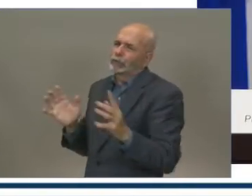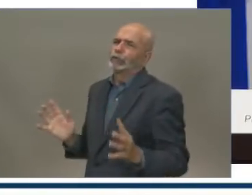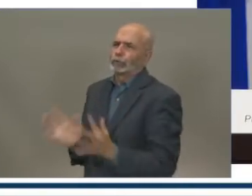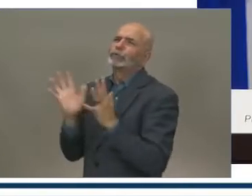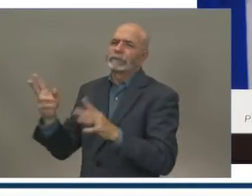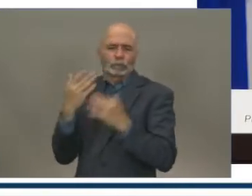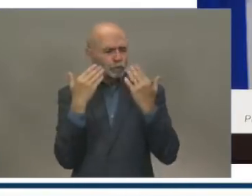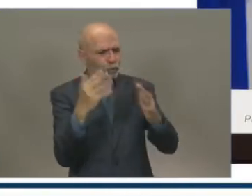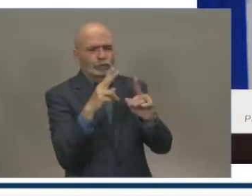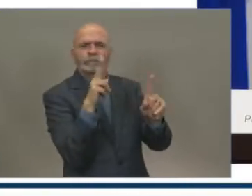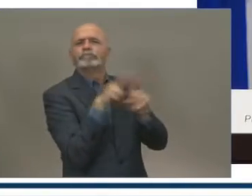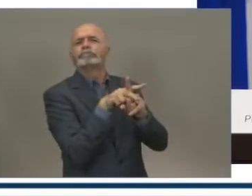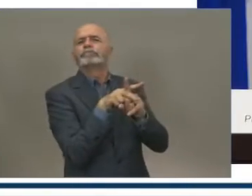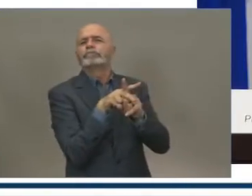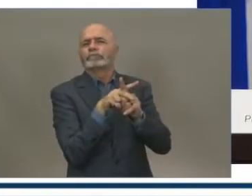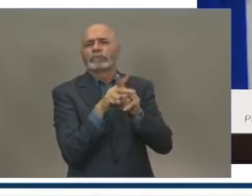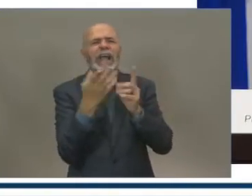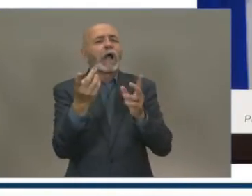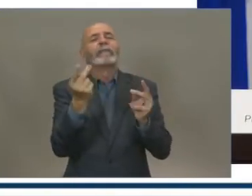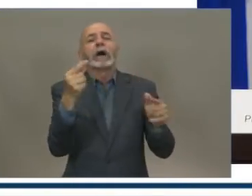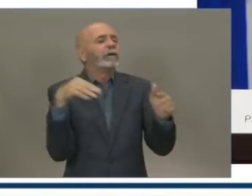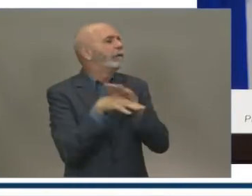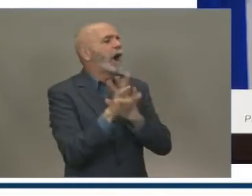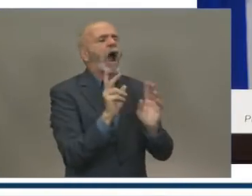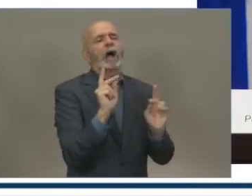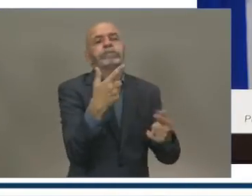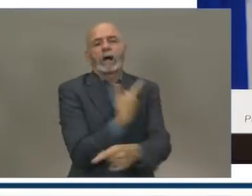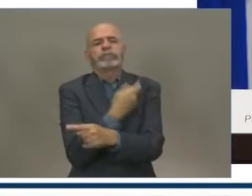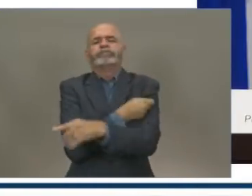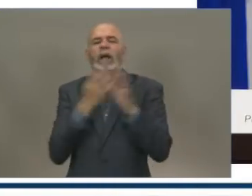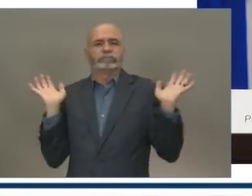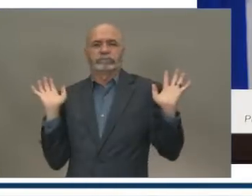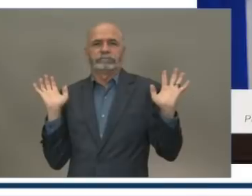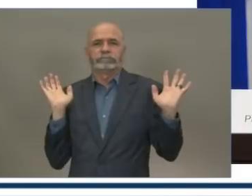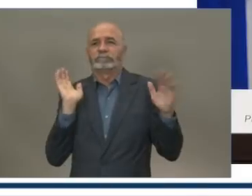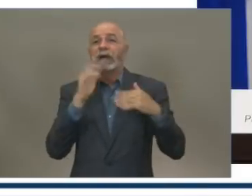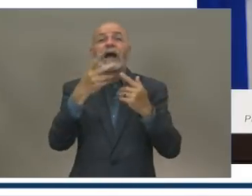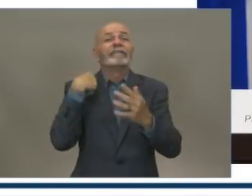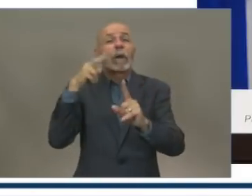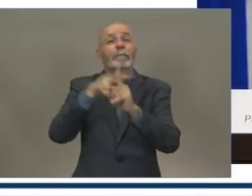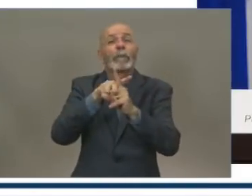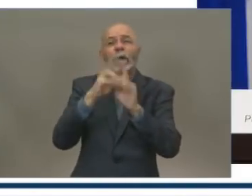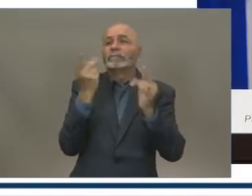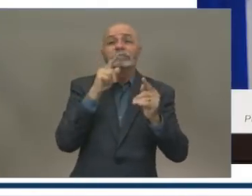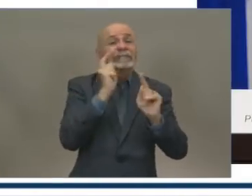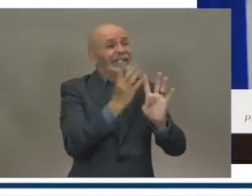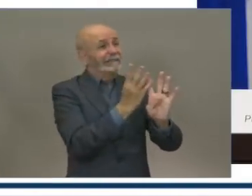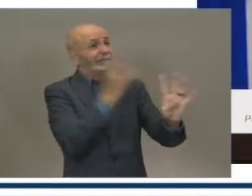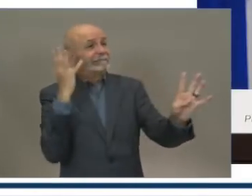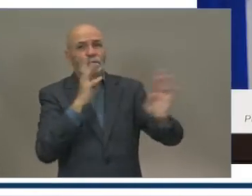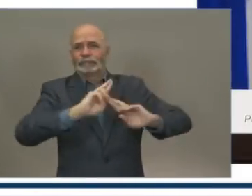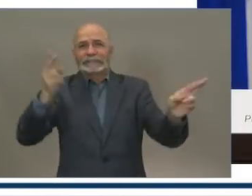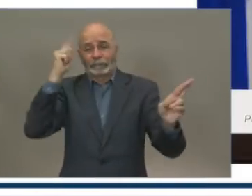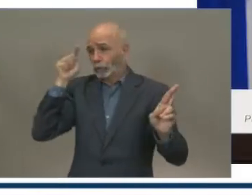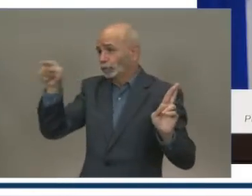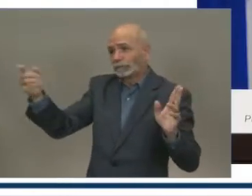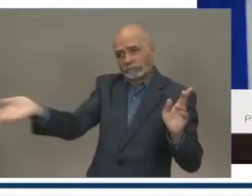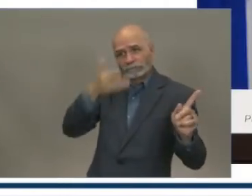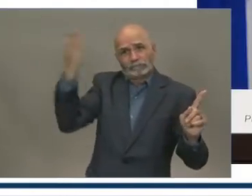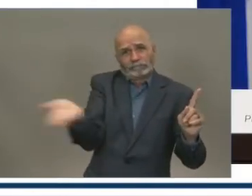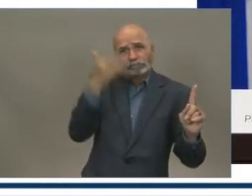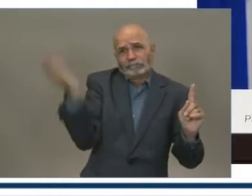It's fast, it's easy, and we have appointments waiting for you right now. So take that first